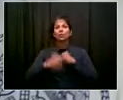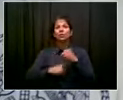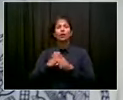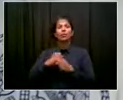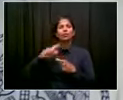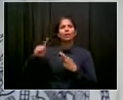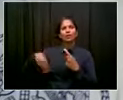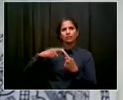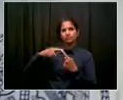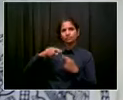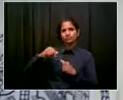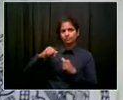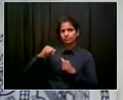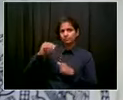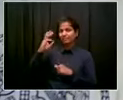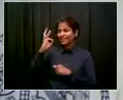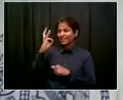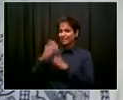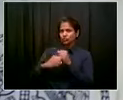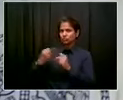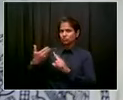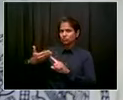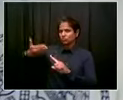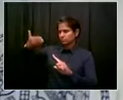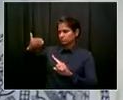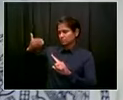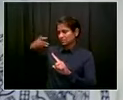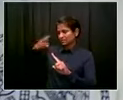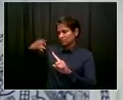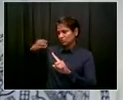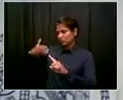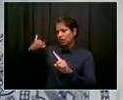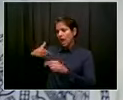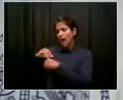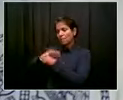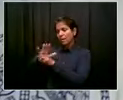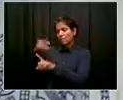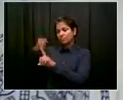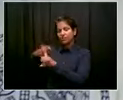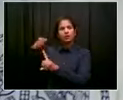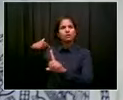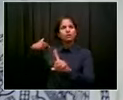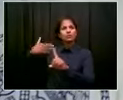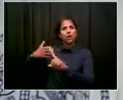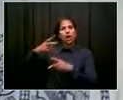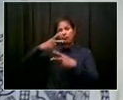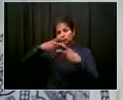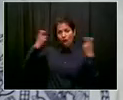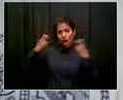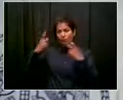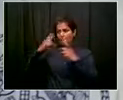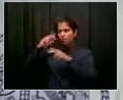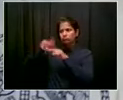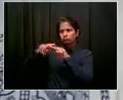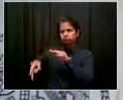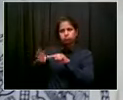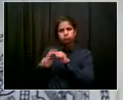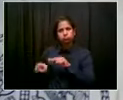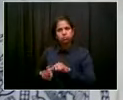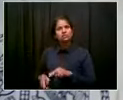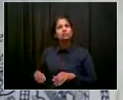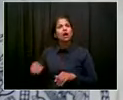years in a row better relationship between police and community uh constant series of reforms that